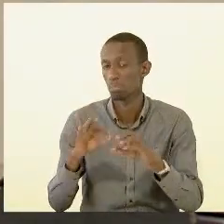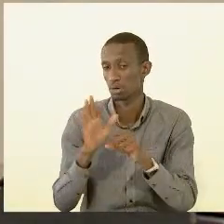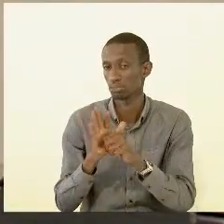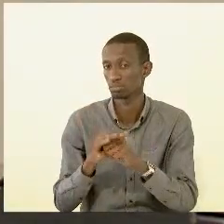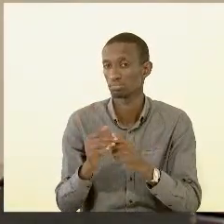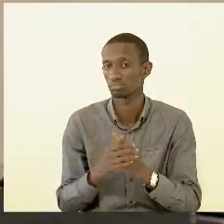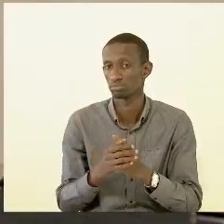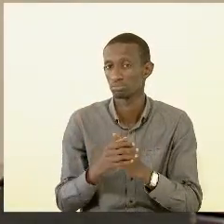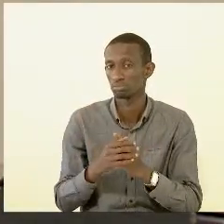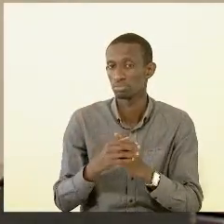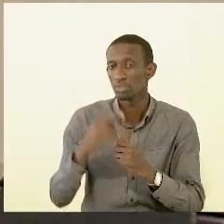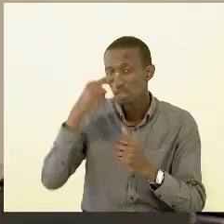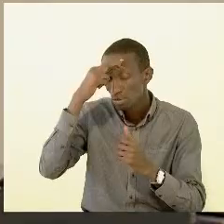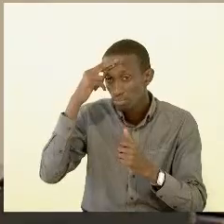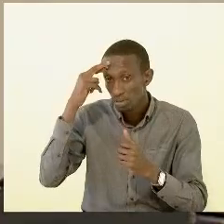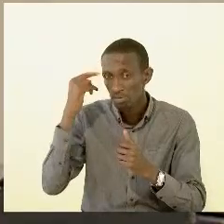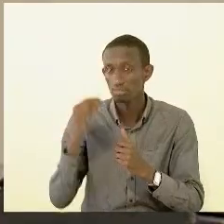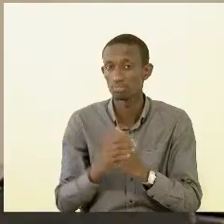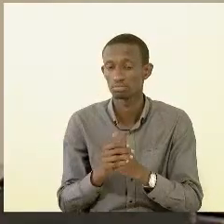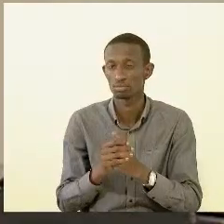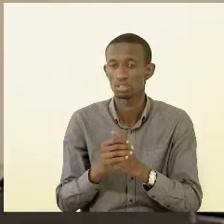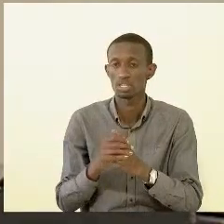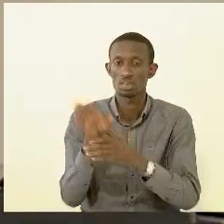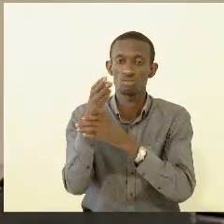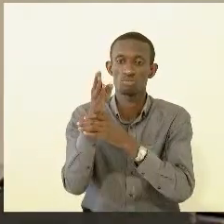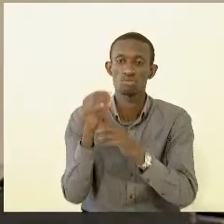where leaves, flowers are attached.